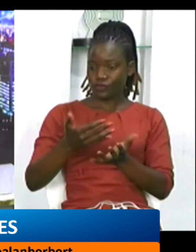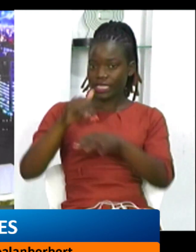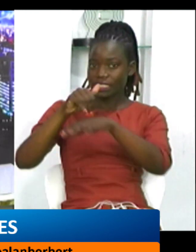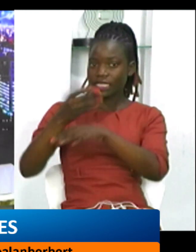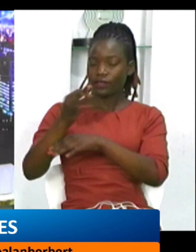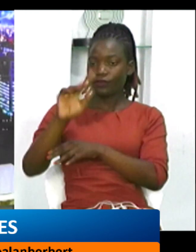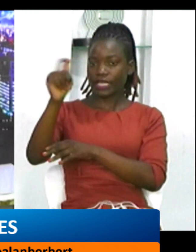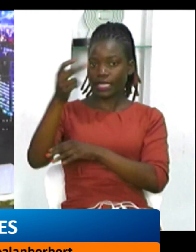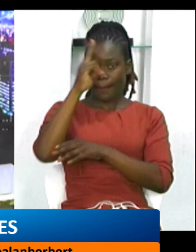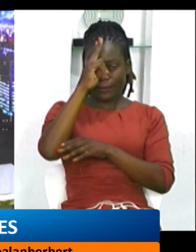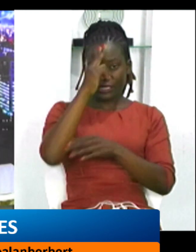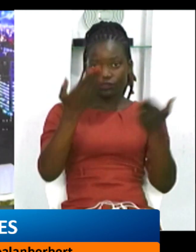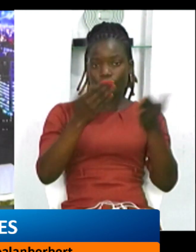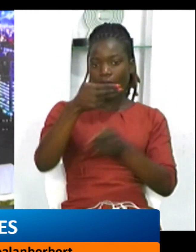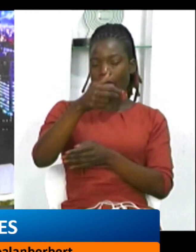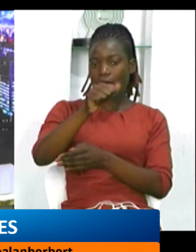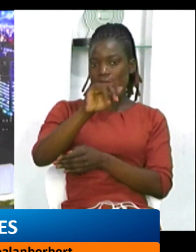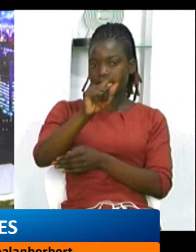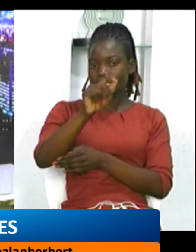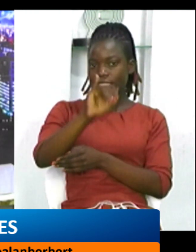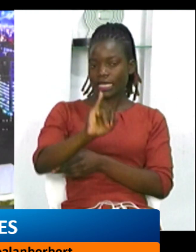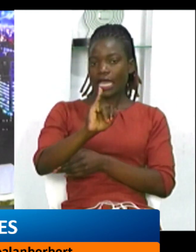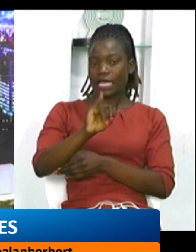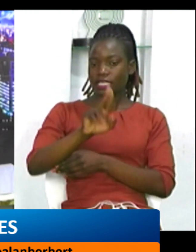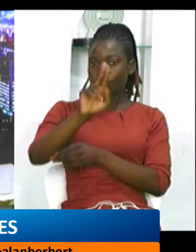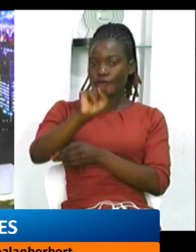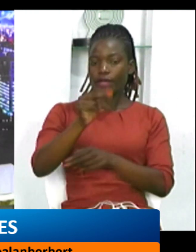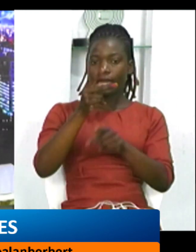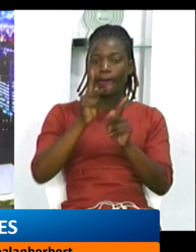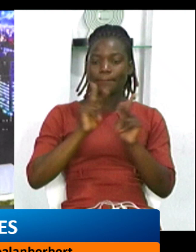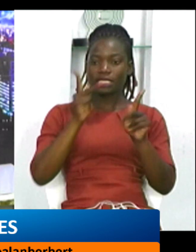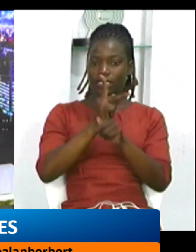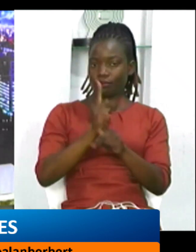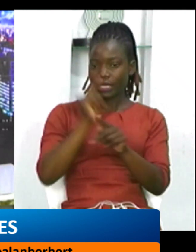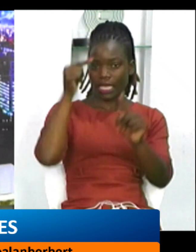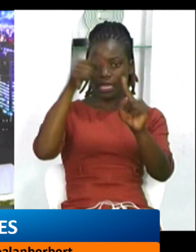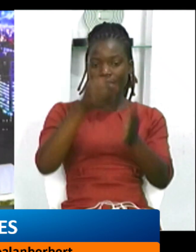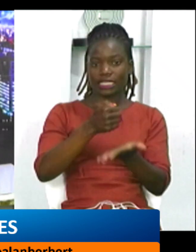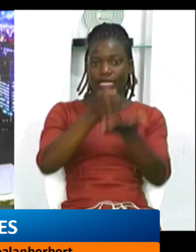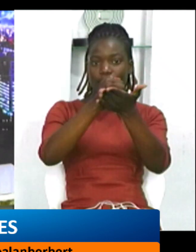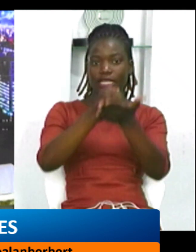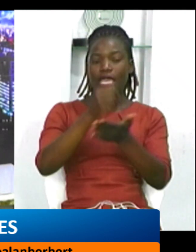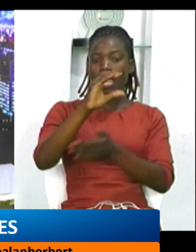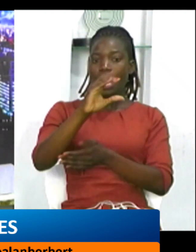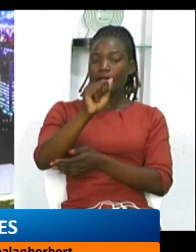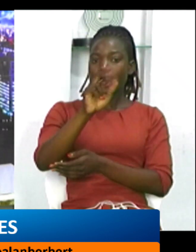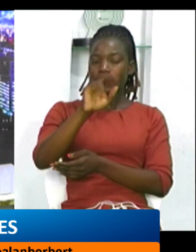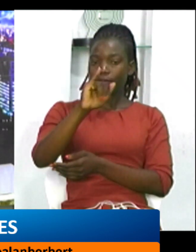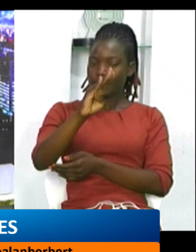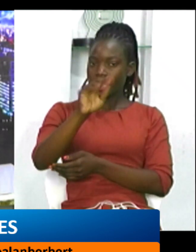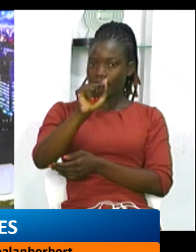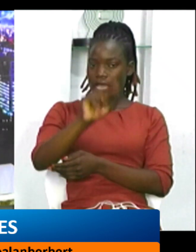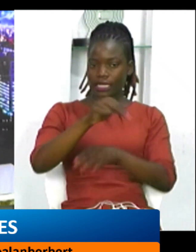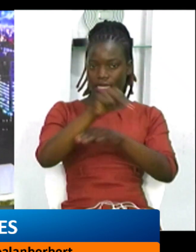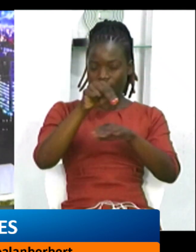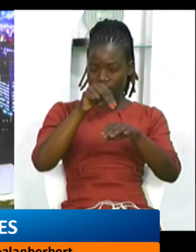the Kenyan police to Haiti as part of the UN peacekeeping mission aimed at helping the Caribbean nation tackle